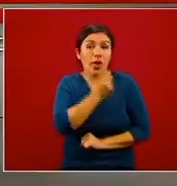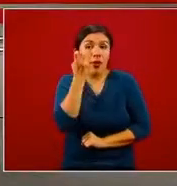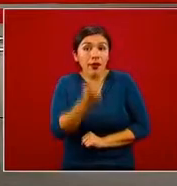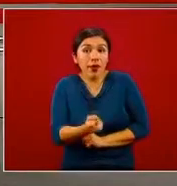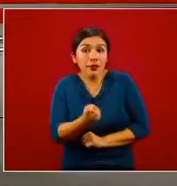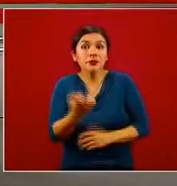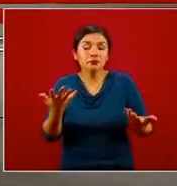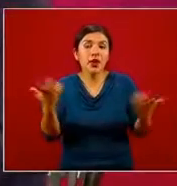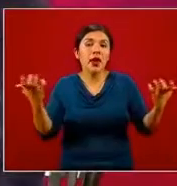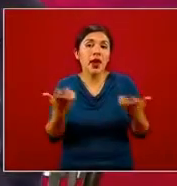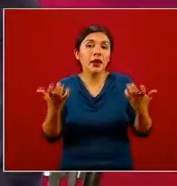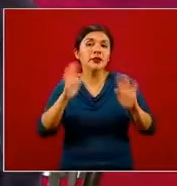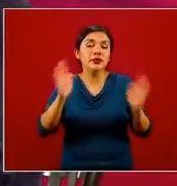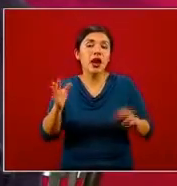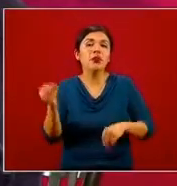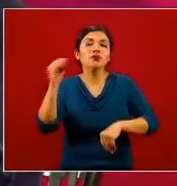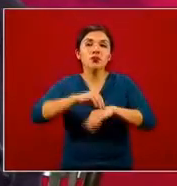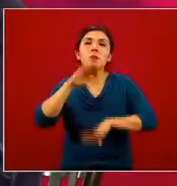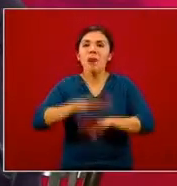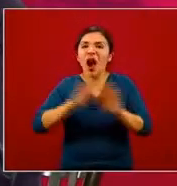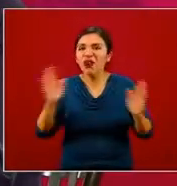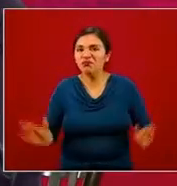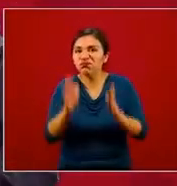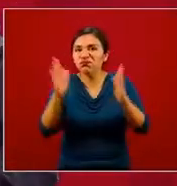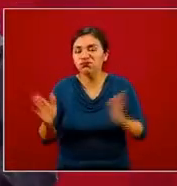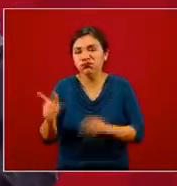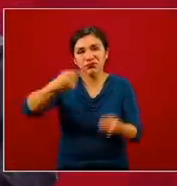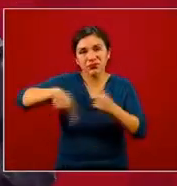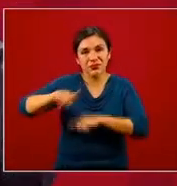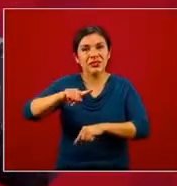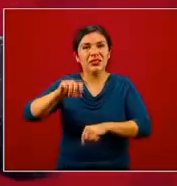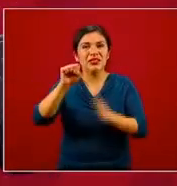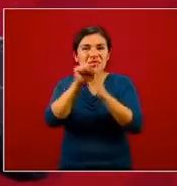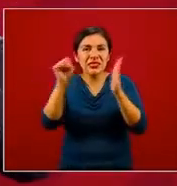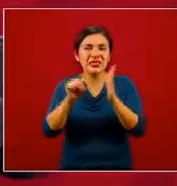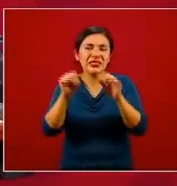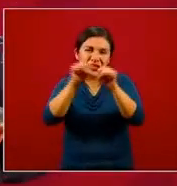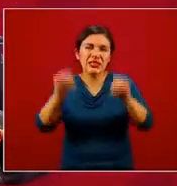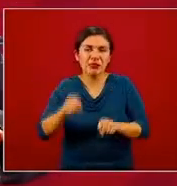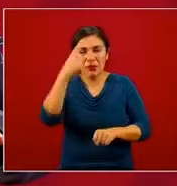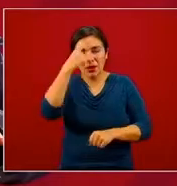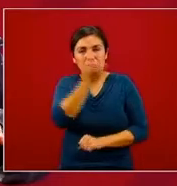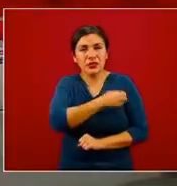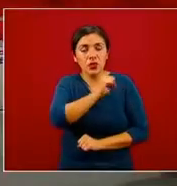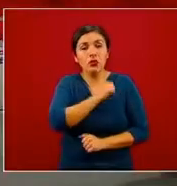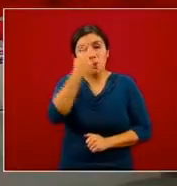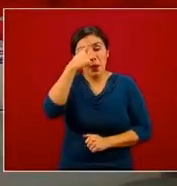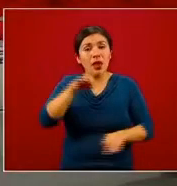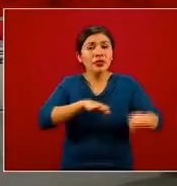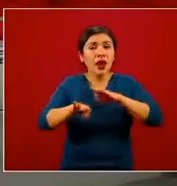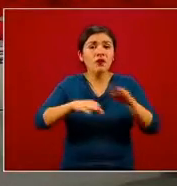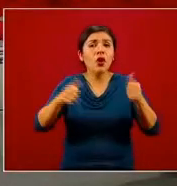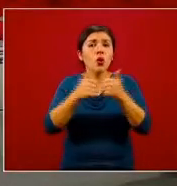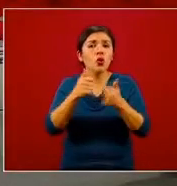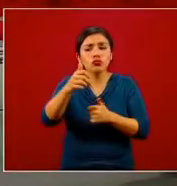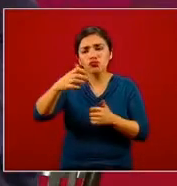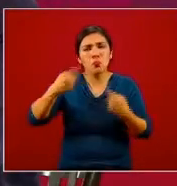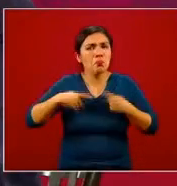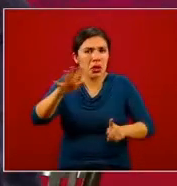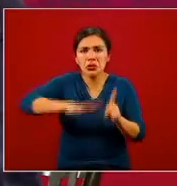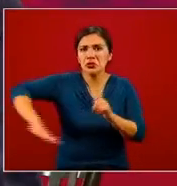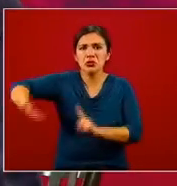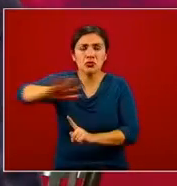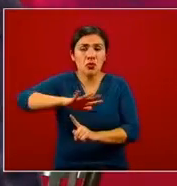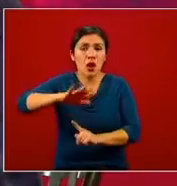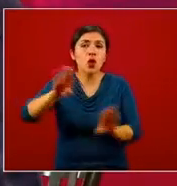than 6,300 people were rechanneled to be working in health promotion activities. And through that, we've been able